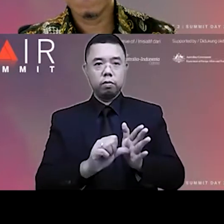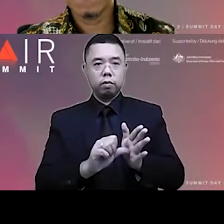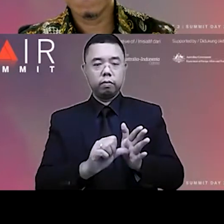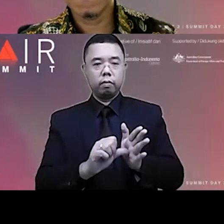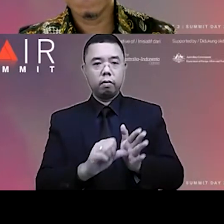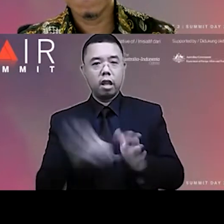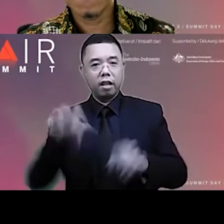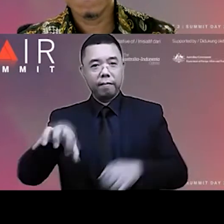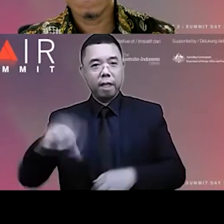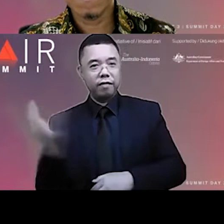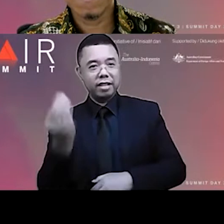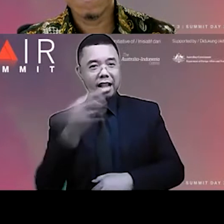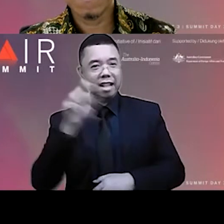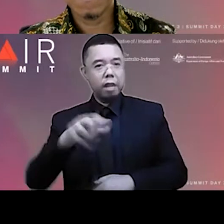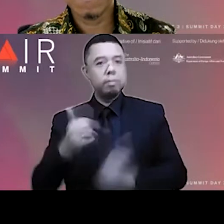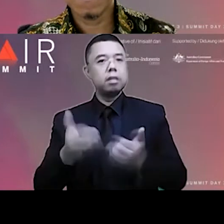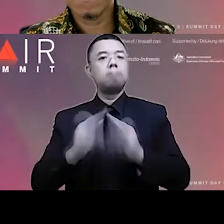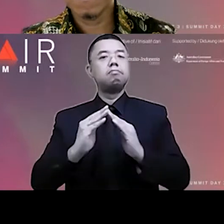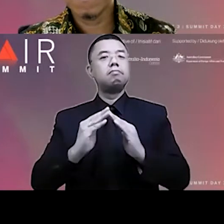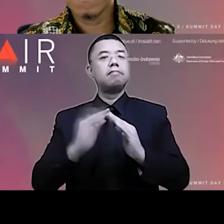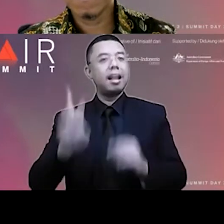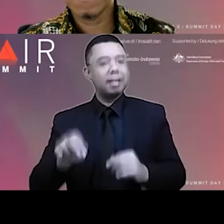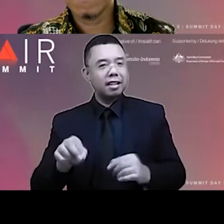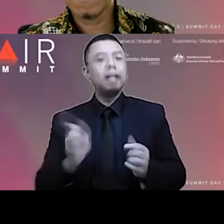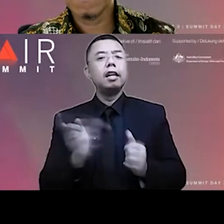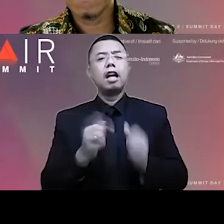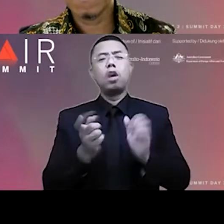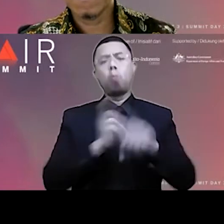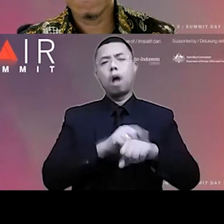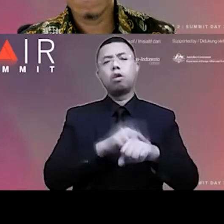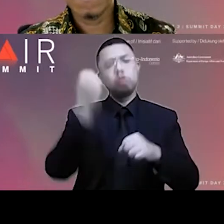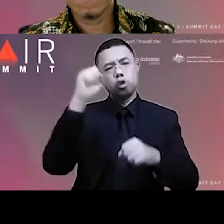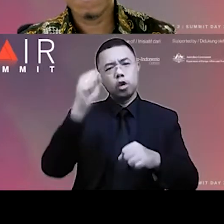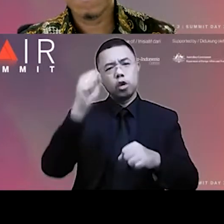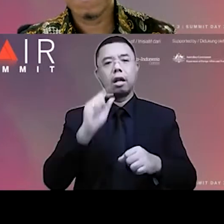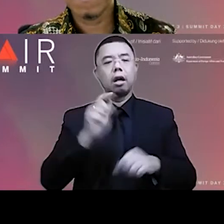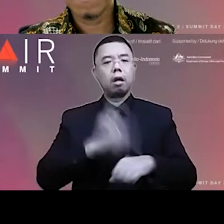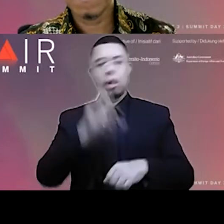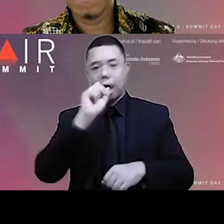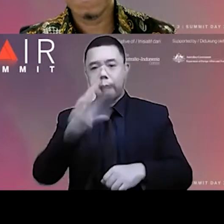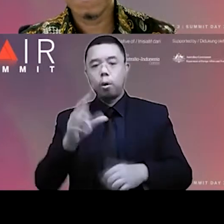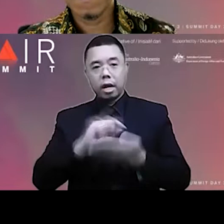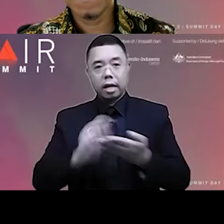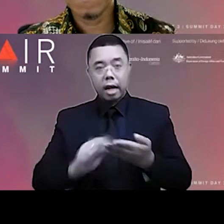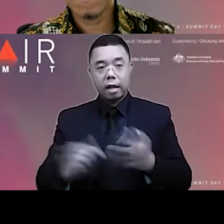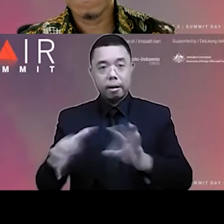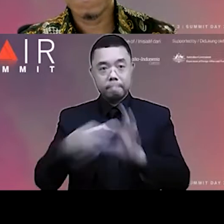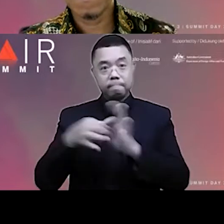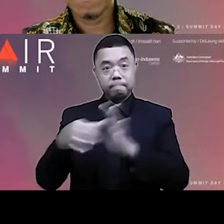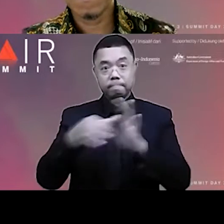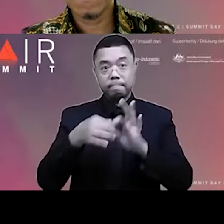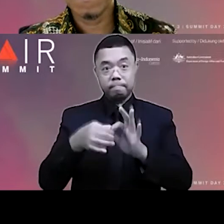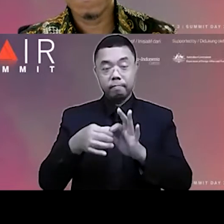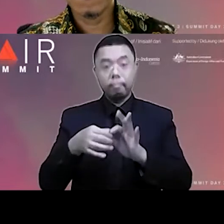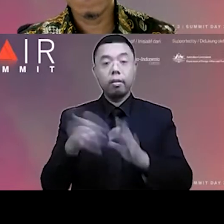time. In the report, it was noted that collaboration between all players is the only way to help